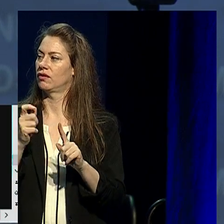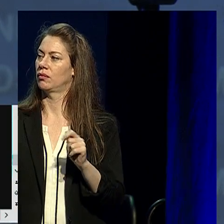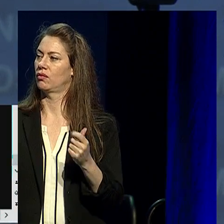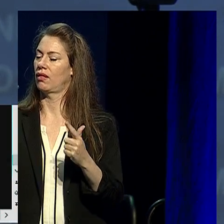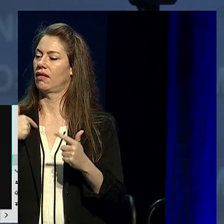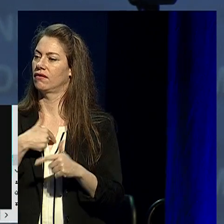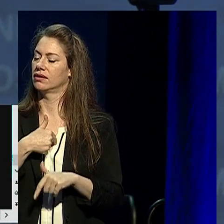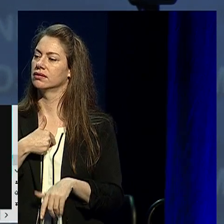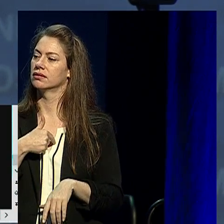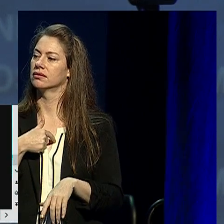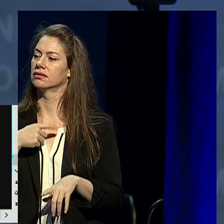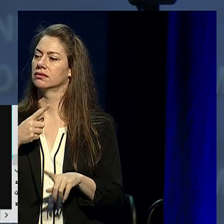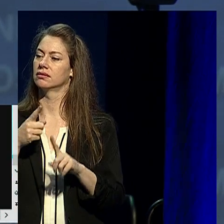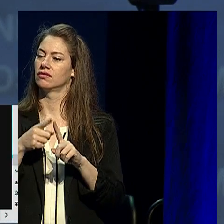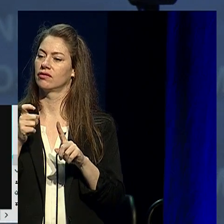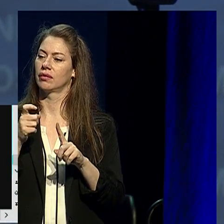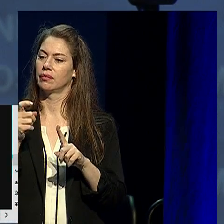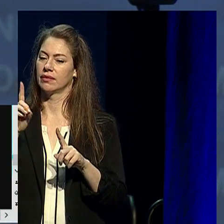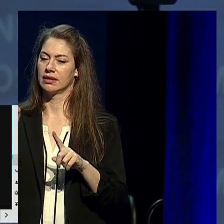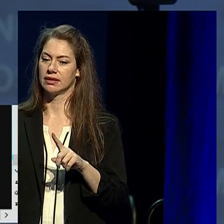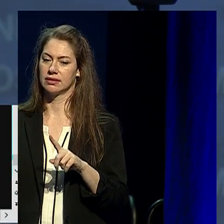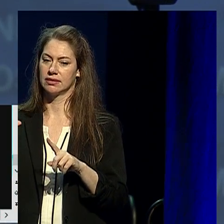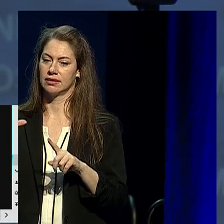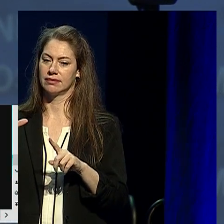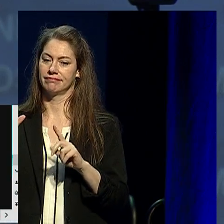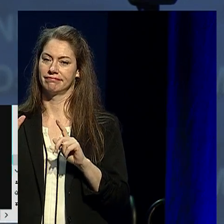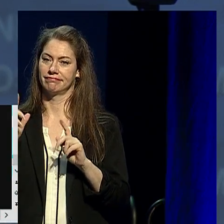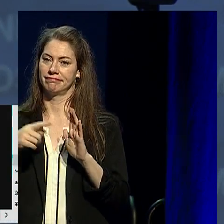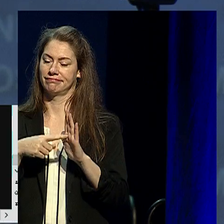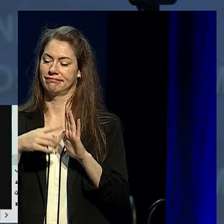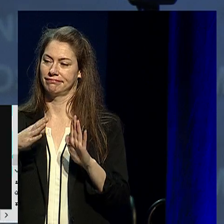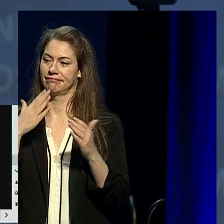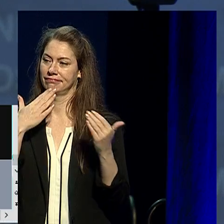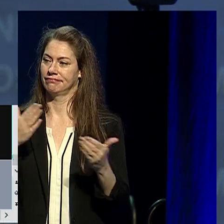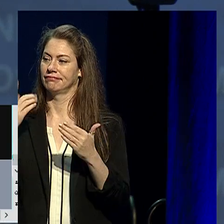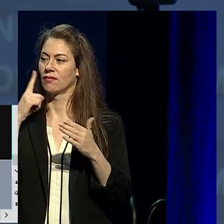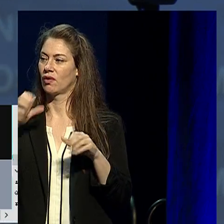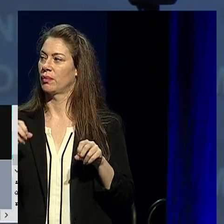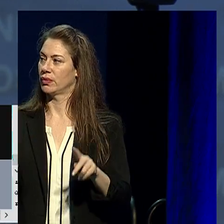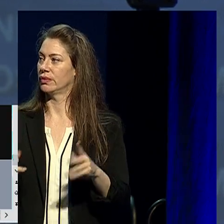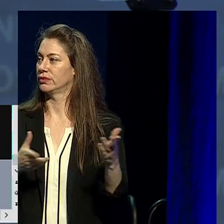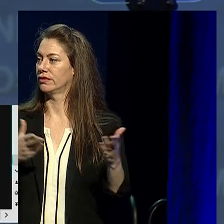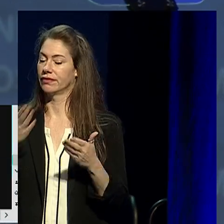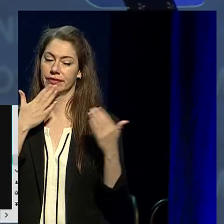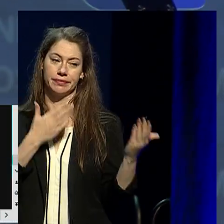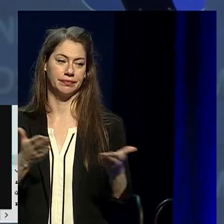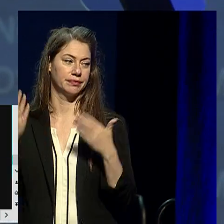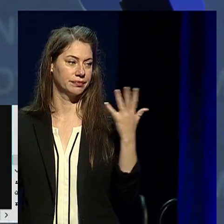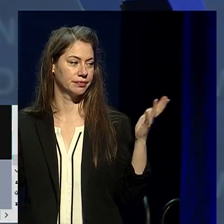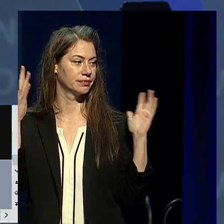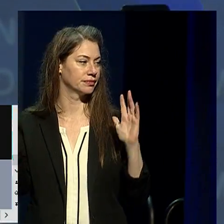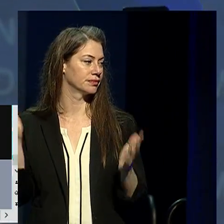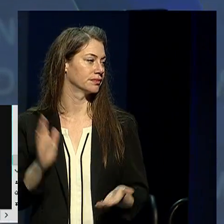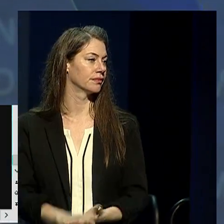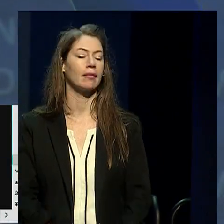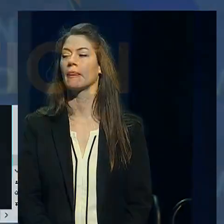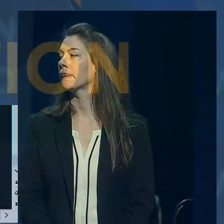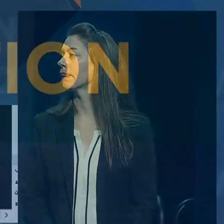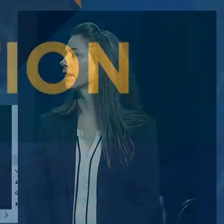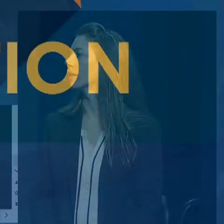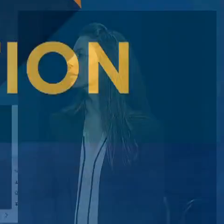all of us on your DNC delegation, thank you so much for the opportunity to serve. I